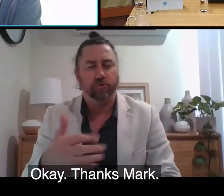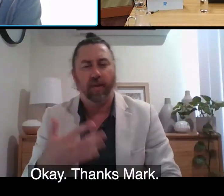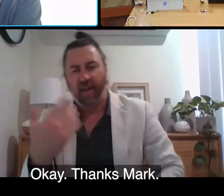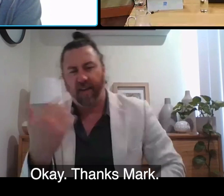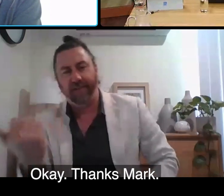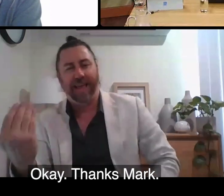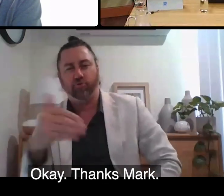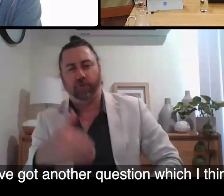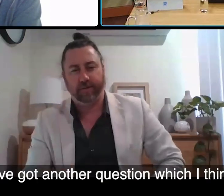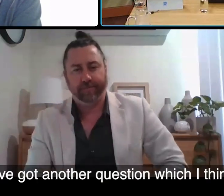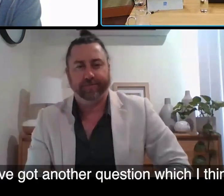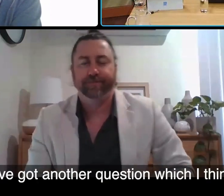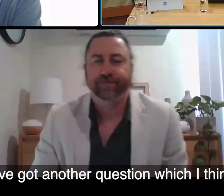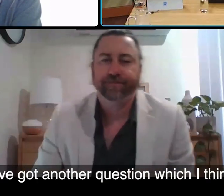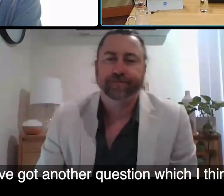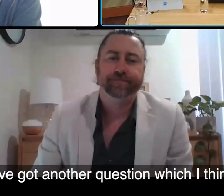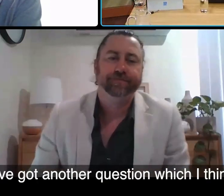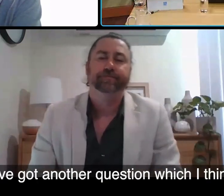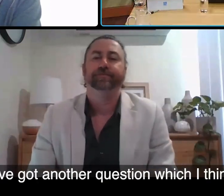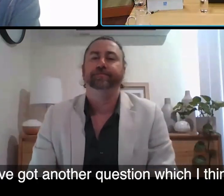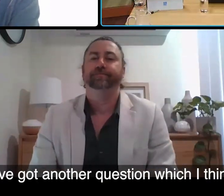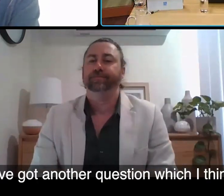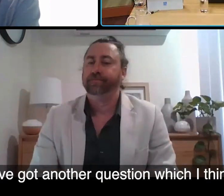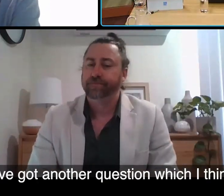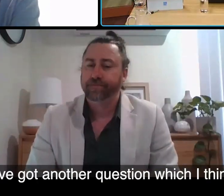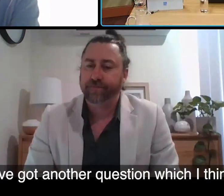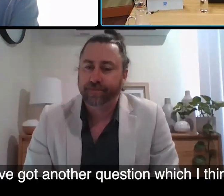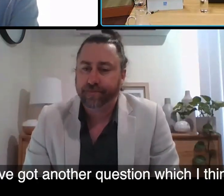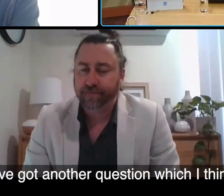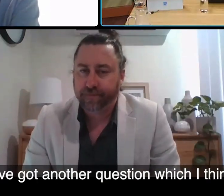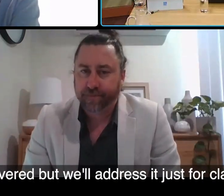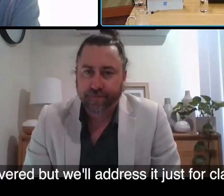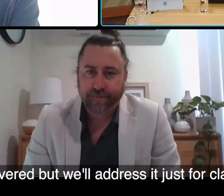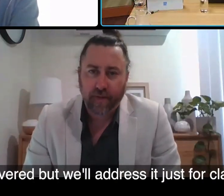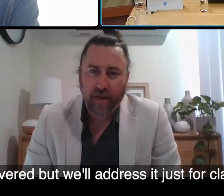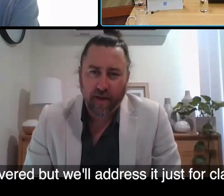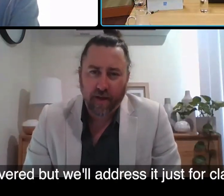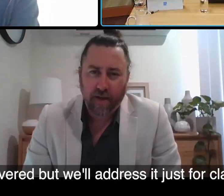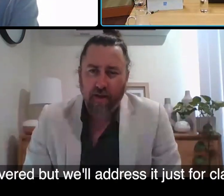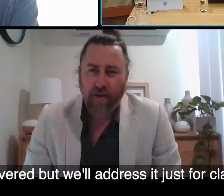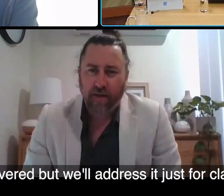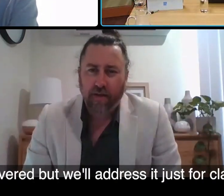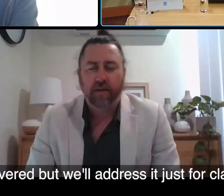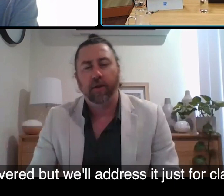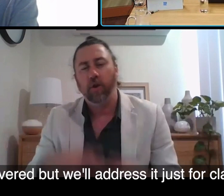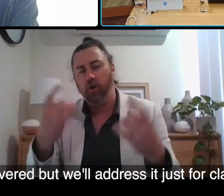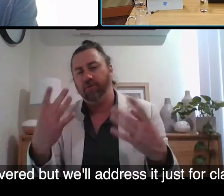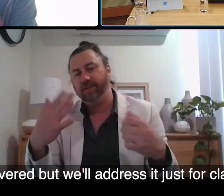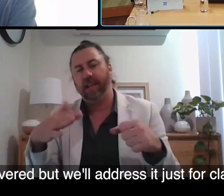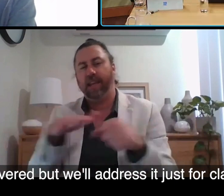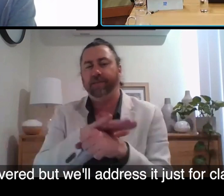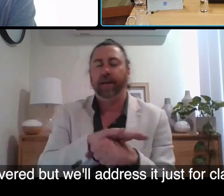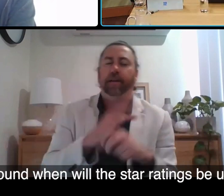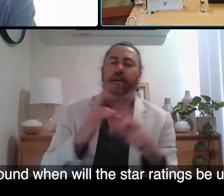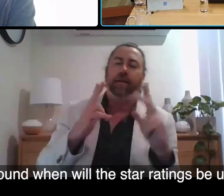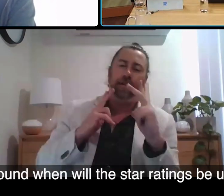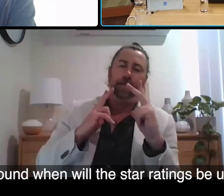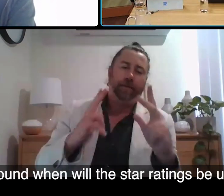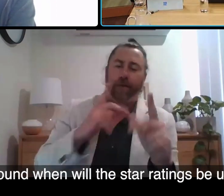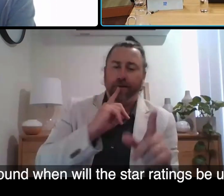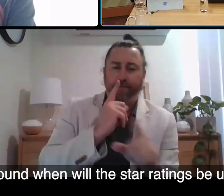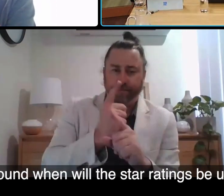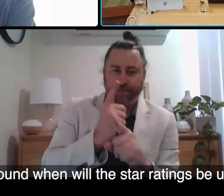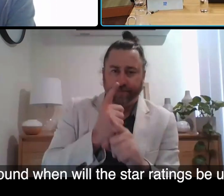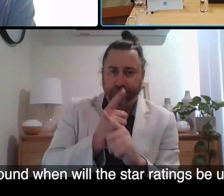Okay, thanks, Mark. So we've got another question, which I think we've covered, but we'll address it just for clarity, and